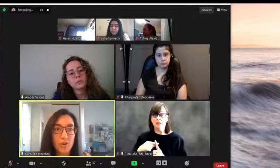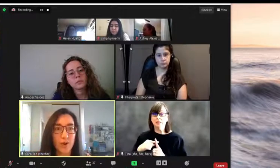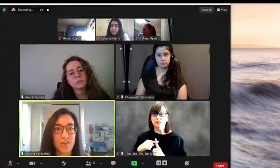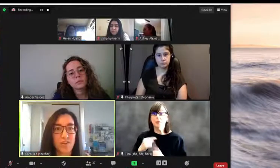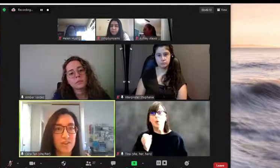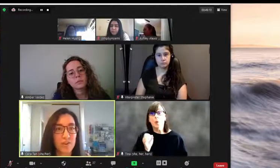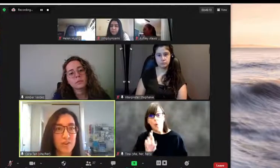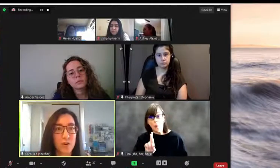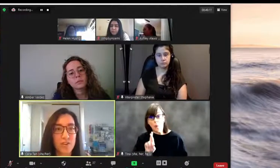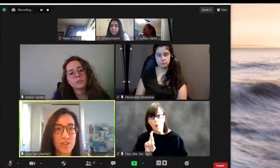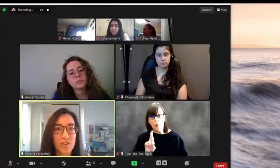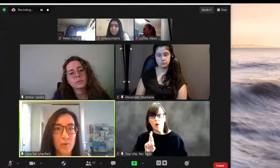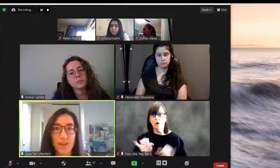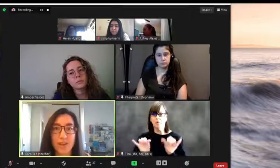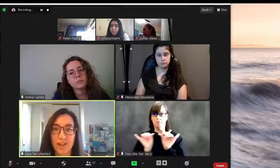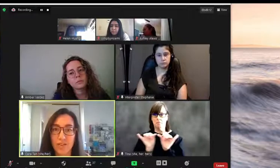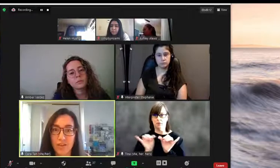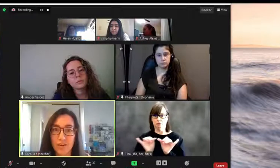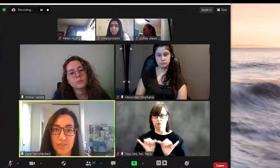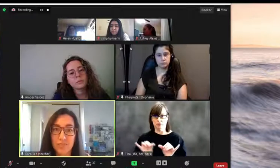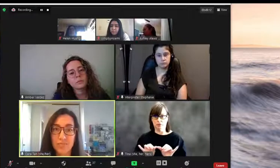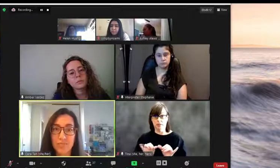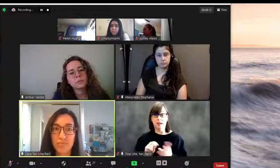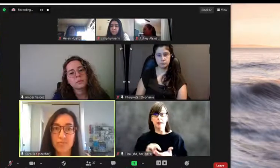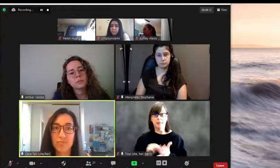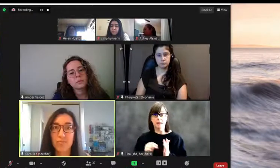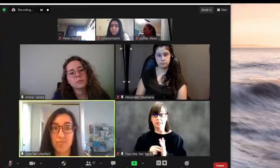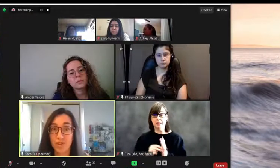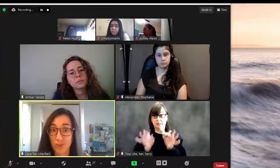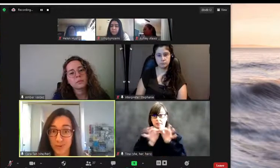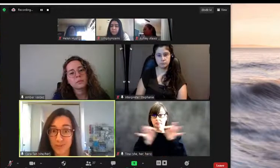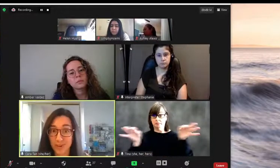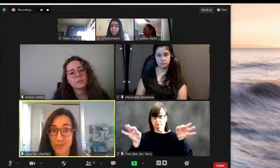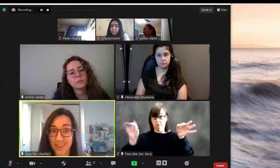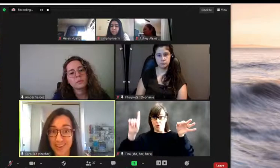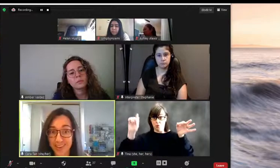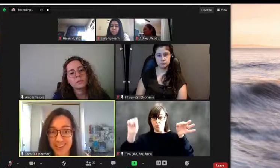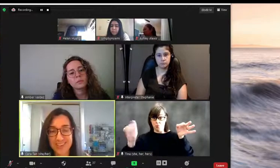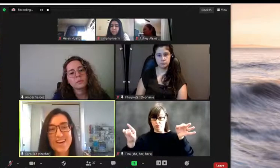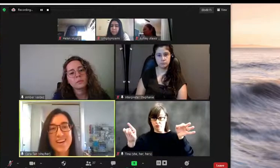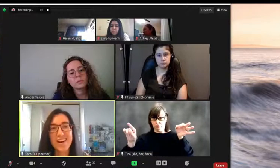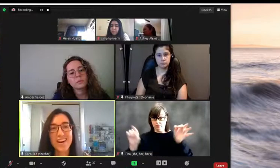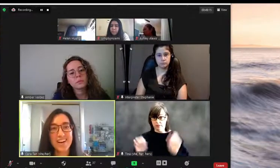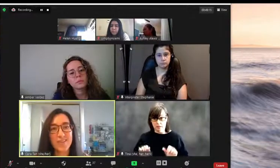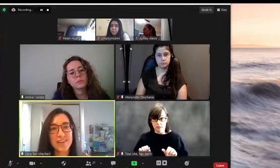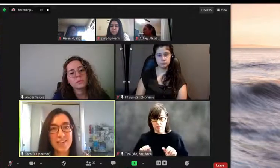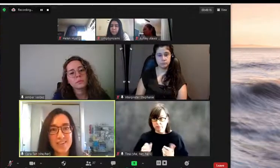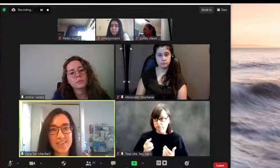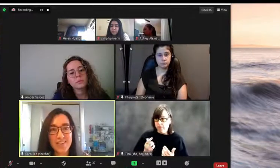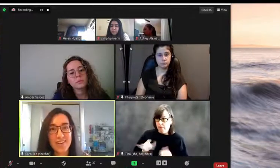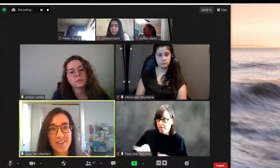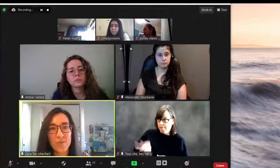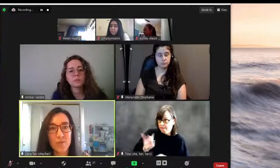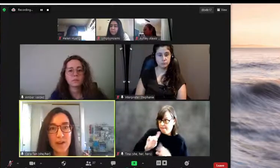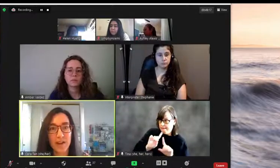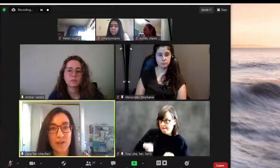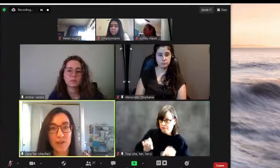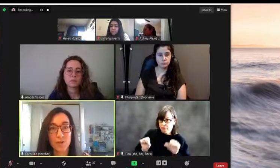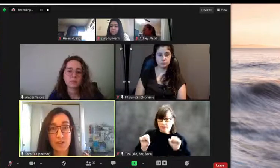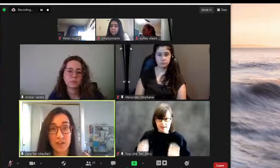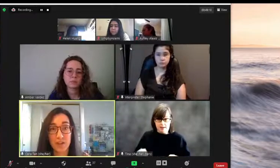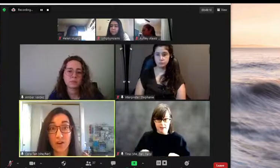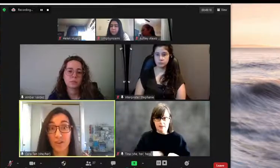empirical question is a question that we can answer. That's important, right? We can answer it. And we can answer it